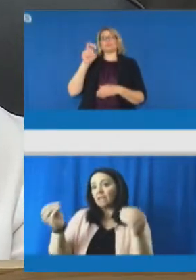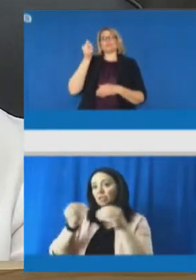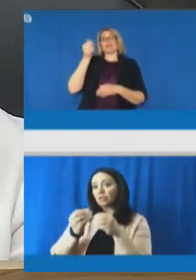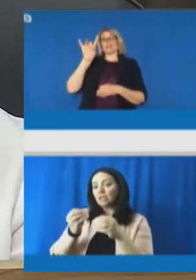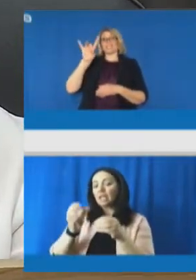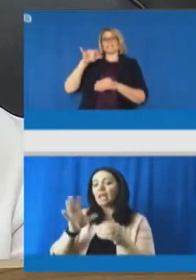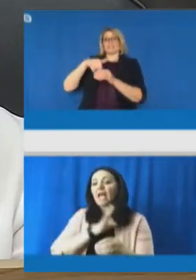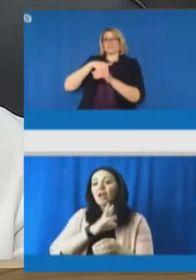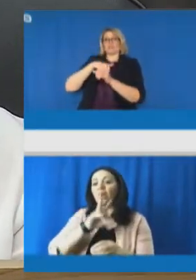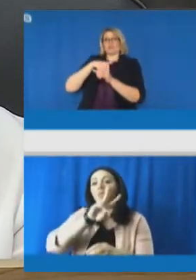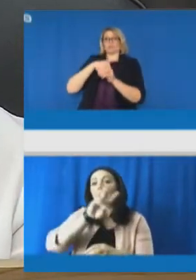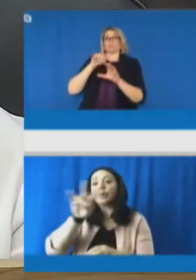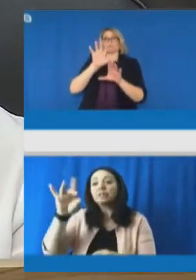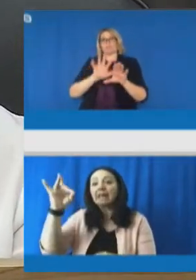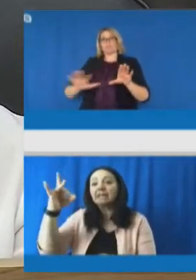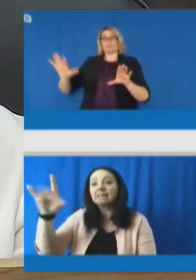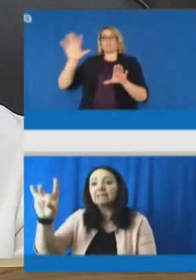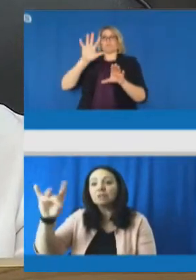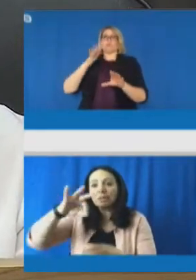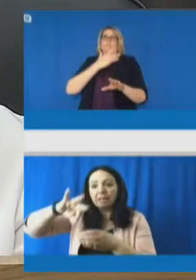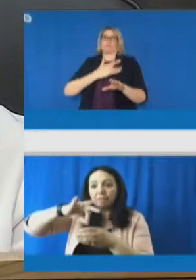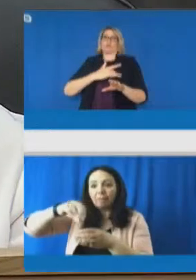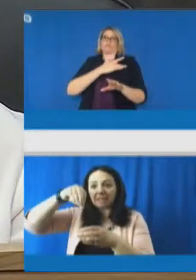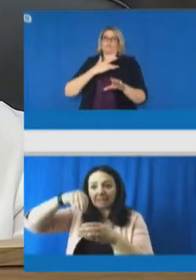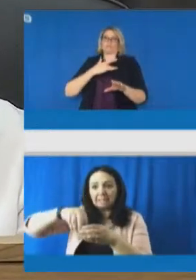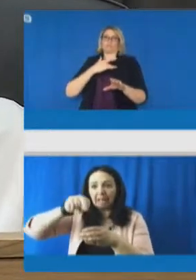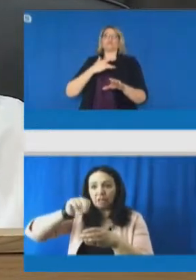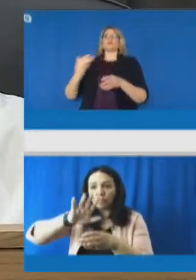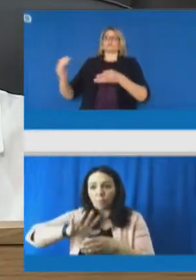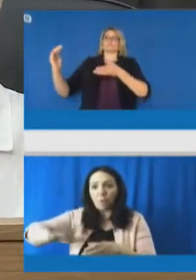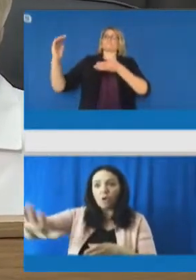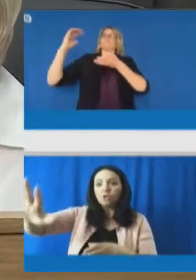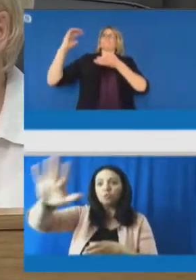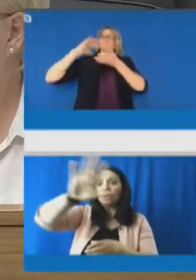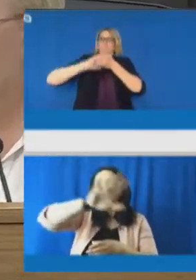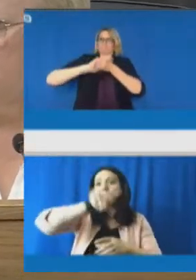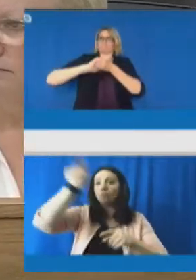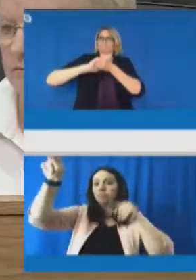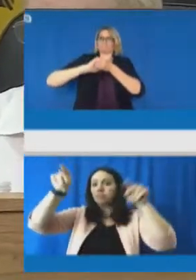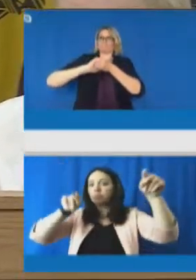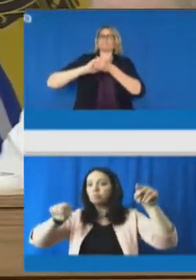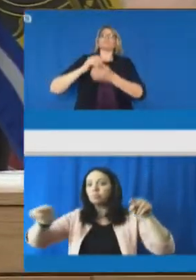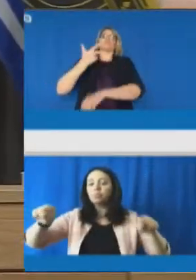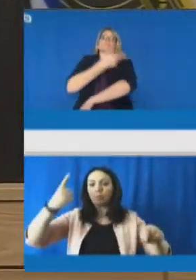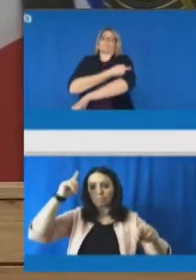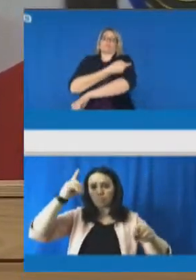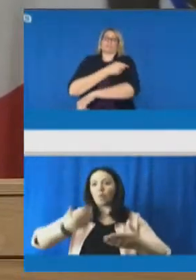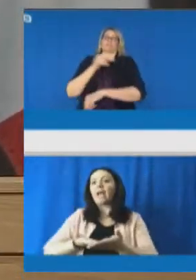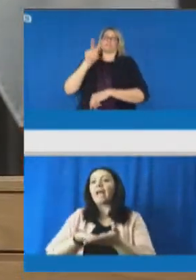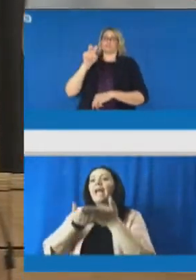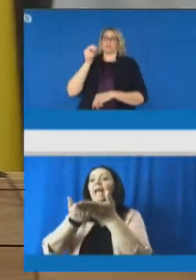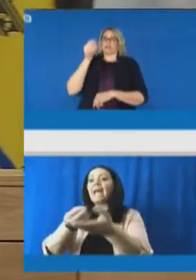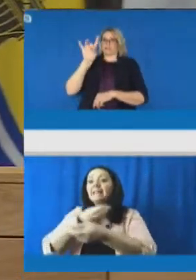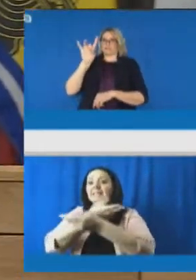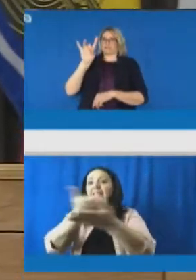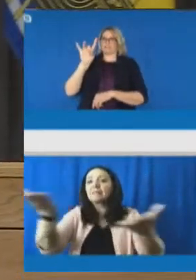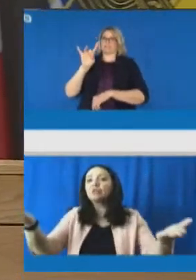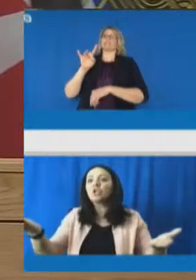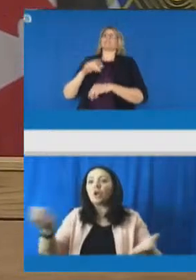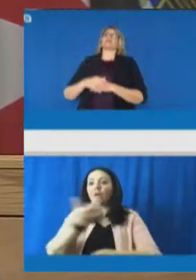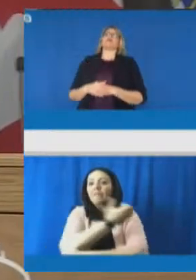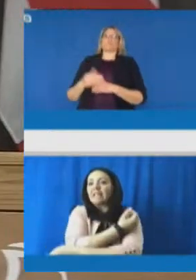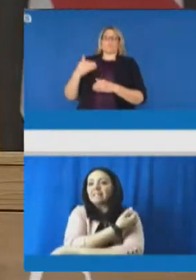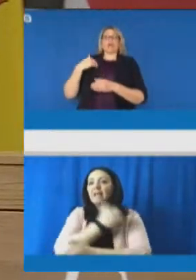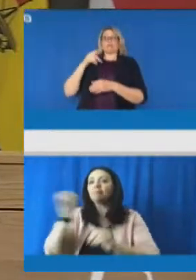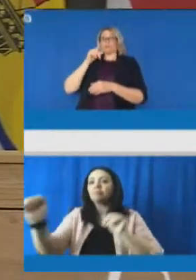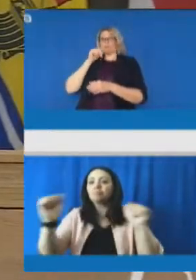M. Corriveau. Before we go to Jacques Poitras, Dr. Russell would like to add a point to Adam Harris's question. Yeah,